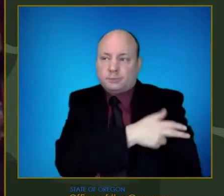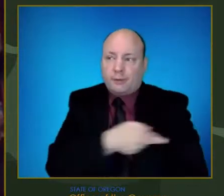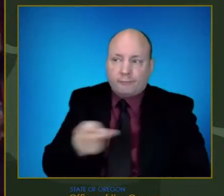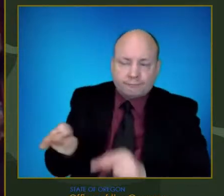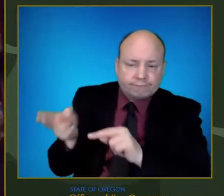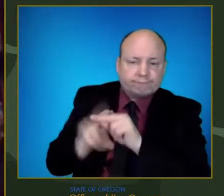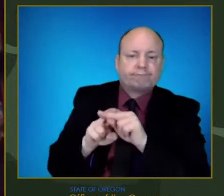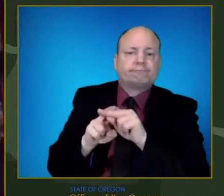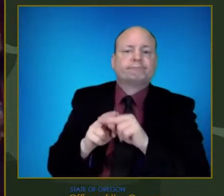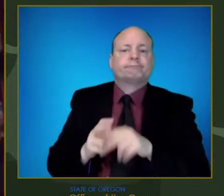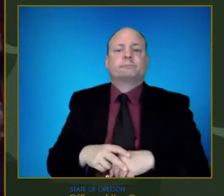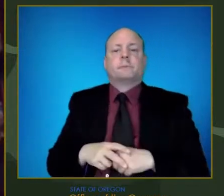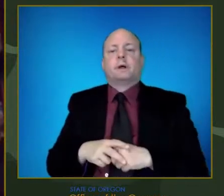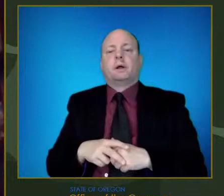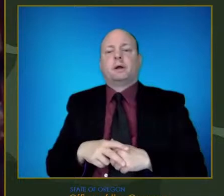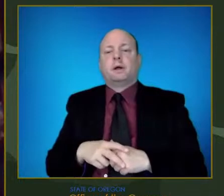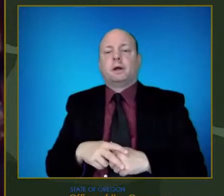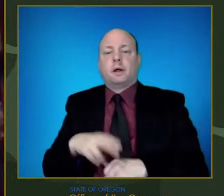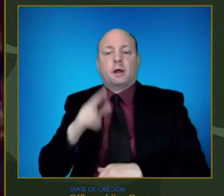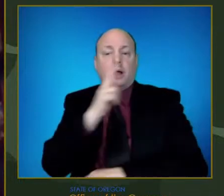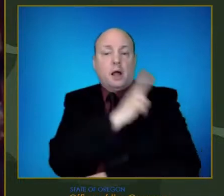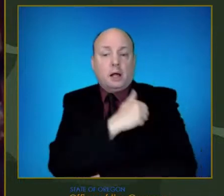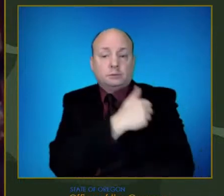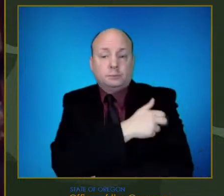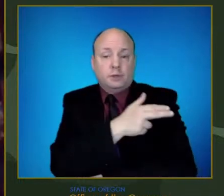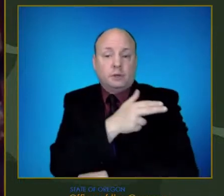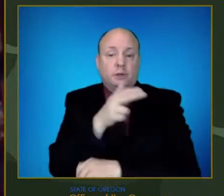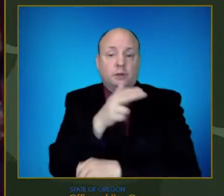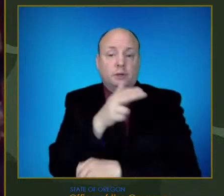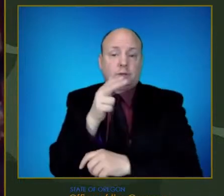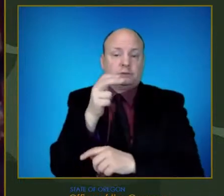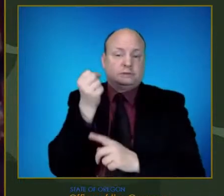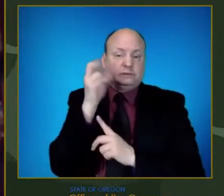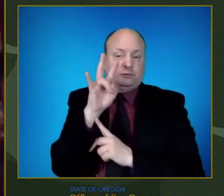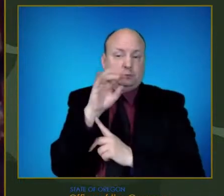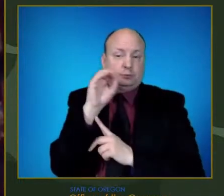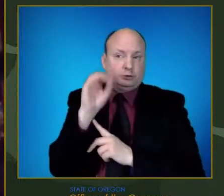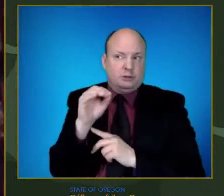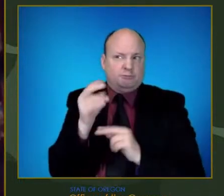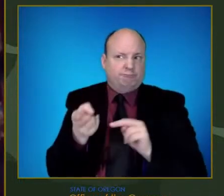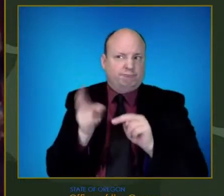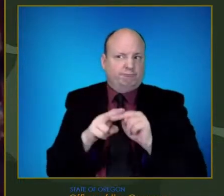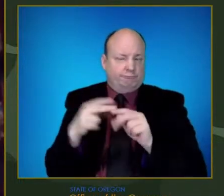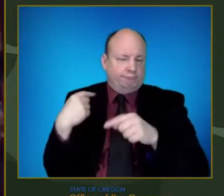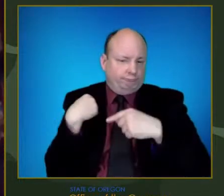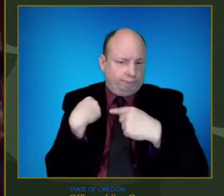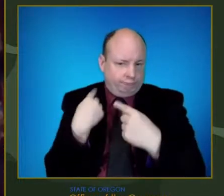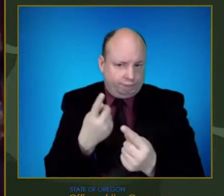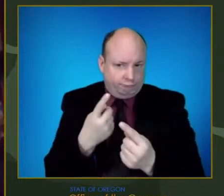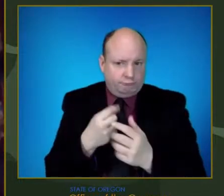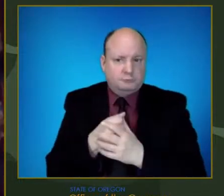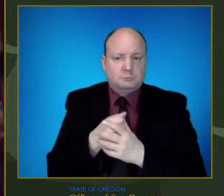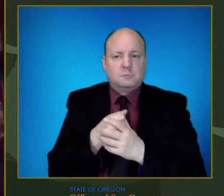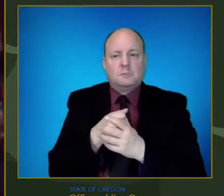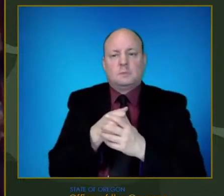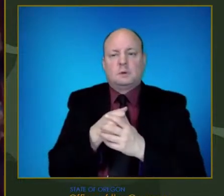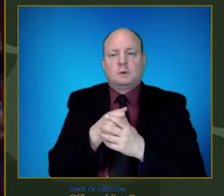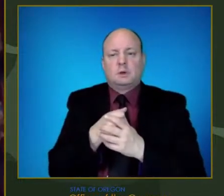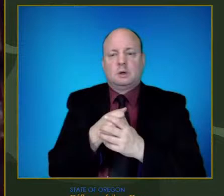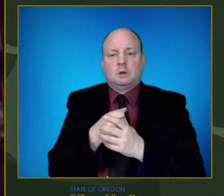17%. Our rolling 7-day average has increased by 22% and is now at 392